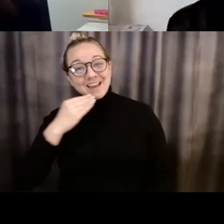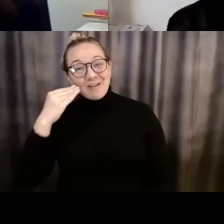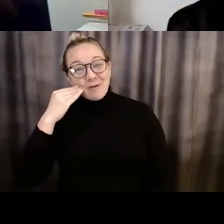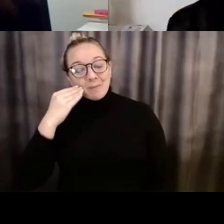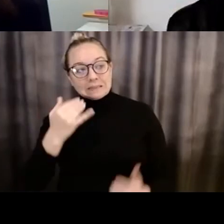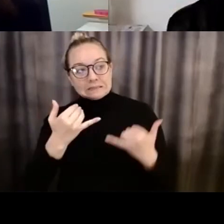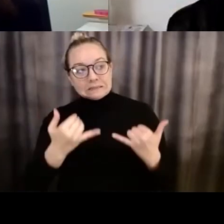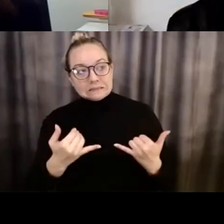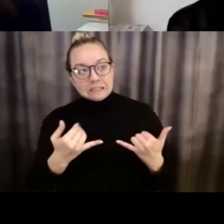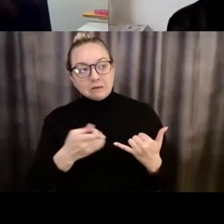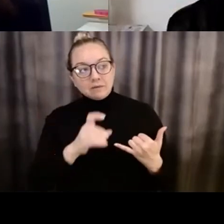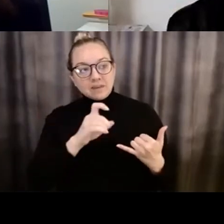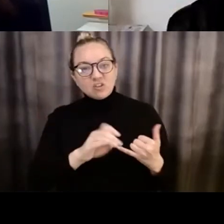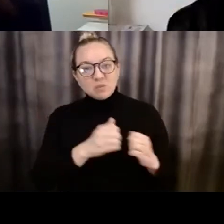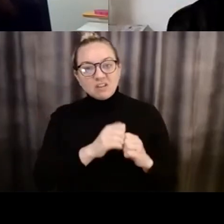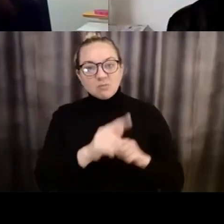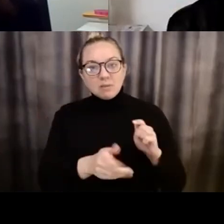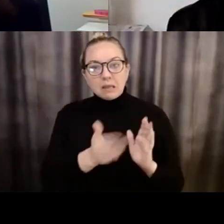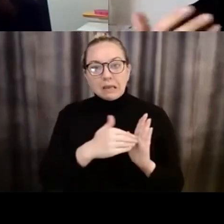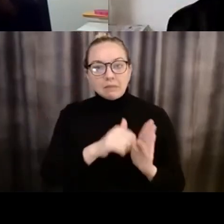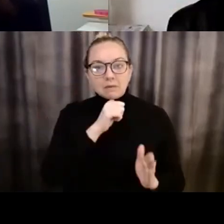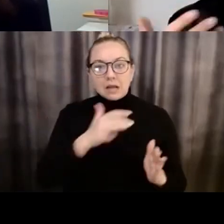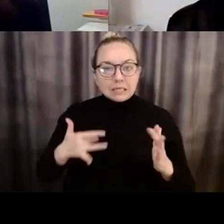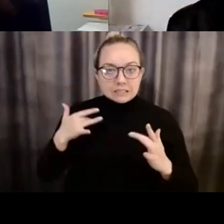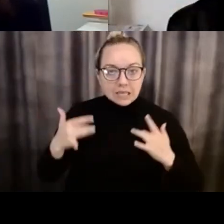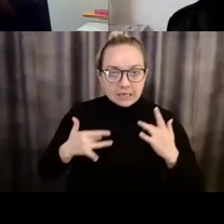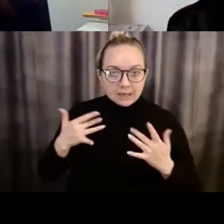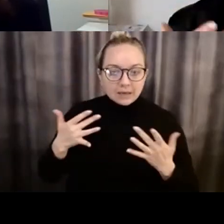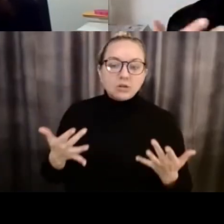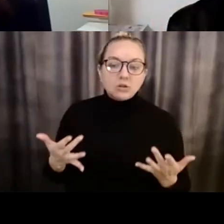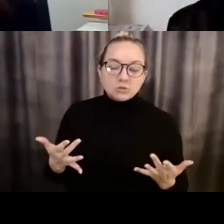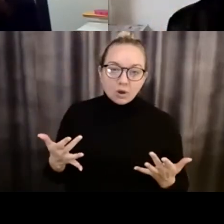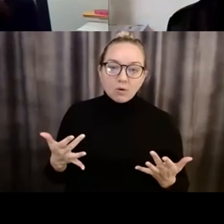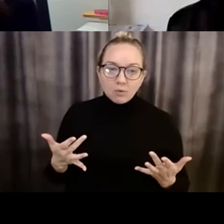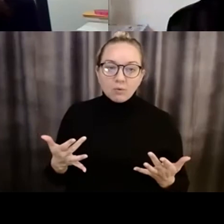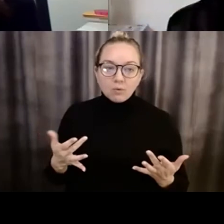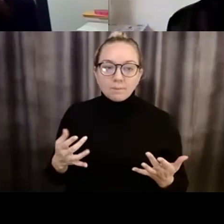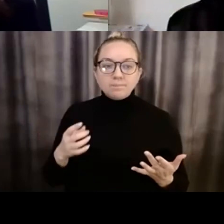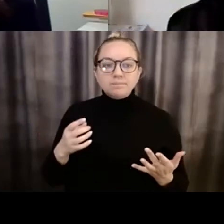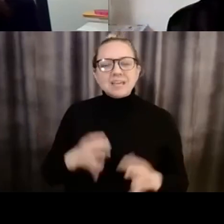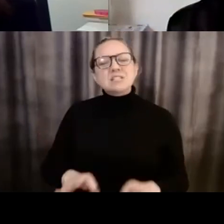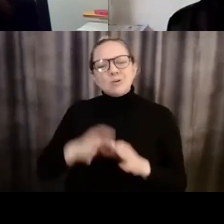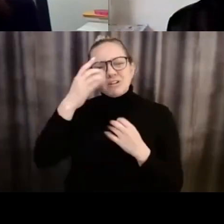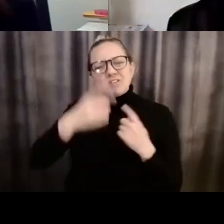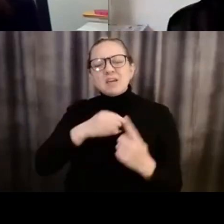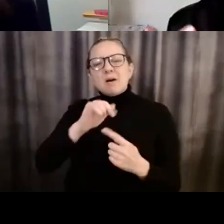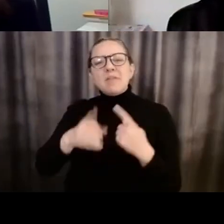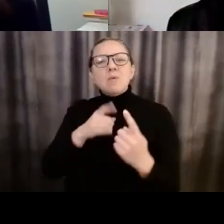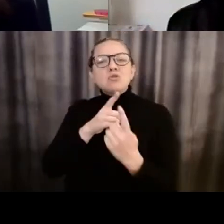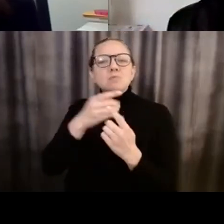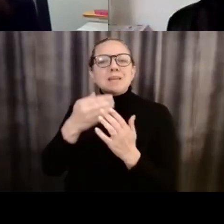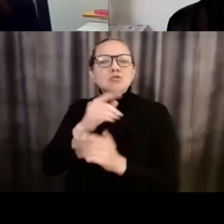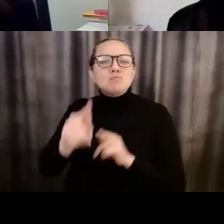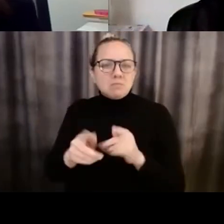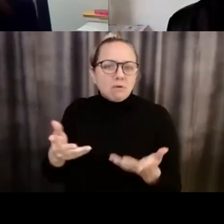other people, are not so excited. And so to think about, you know, what that's like for you meeting new people in general, and how can